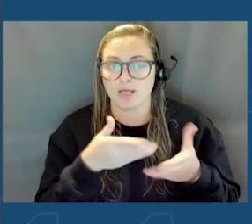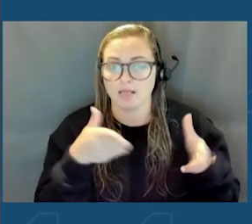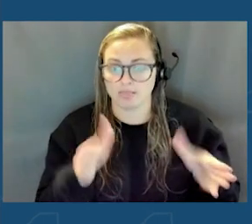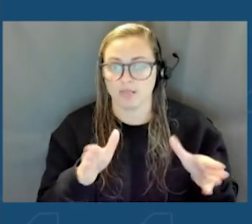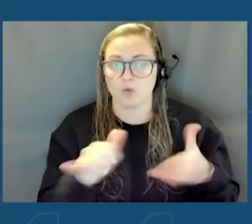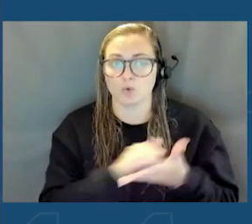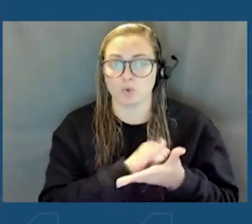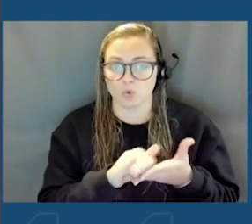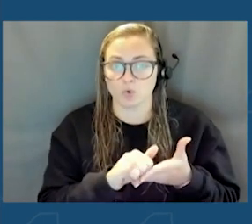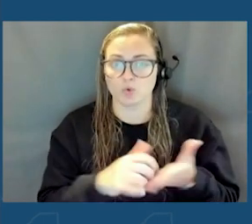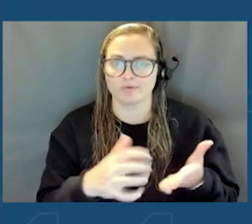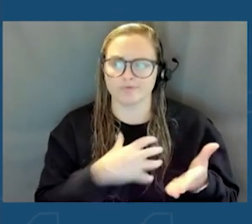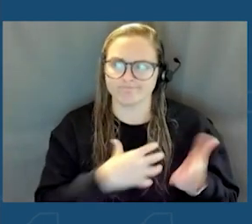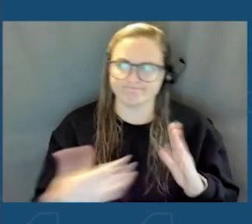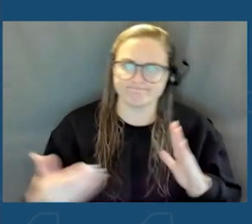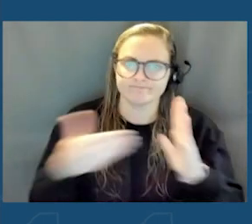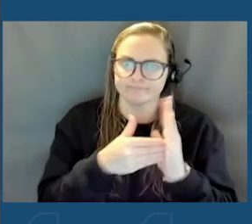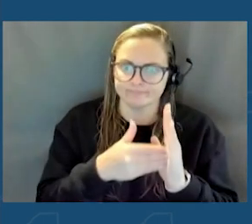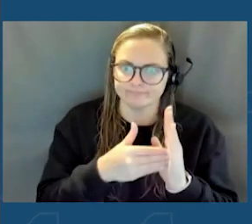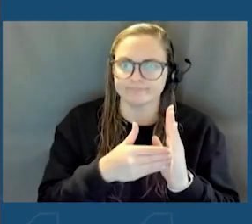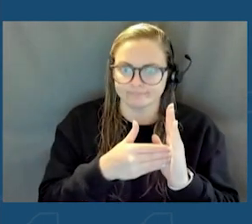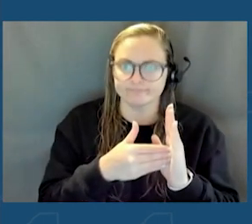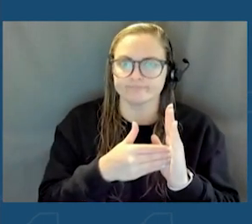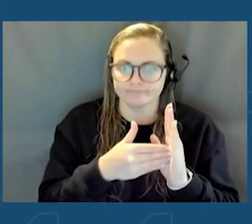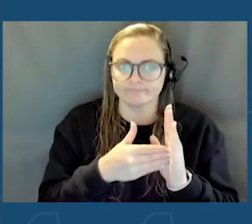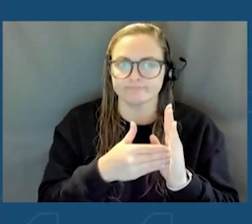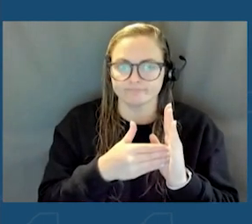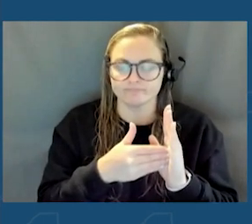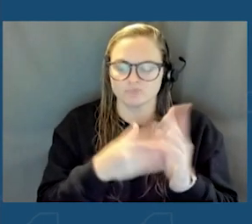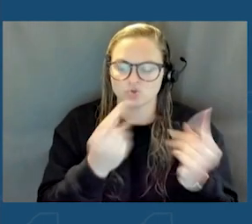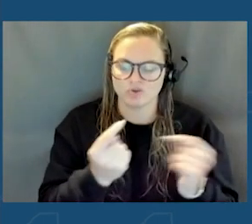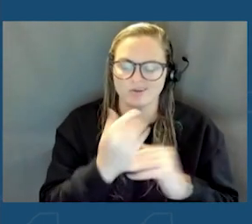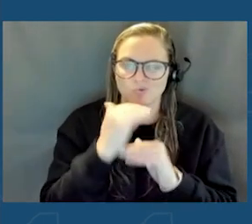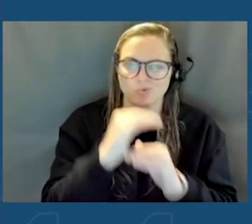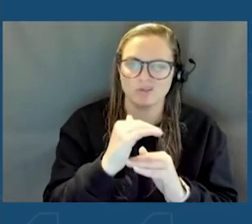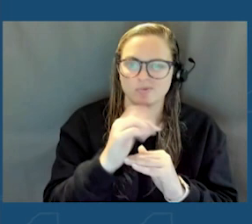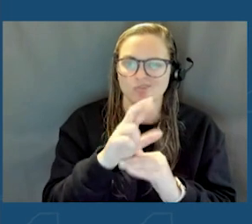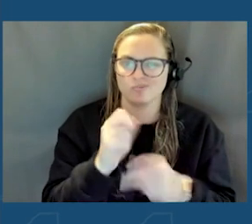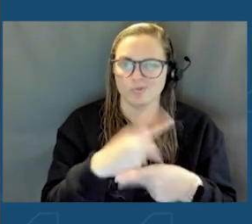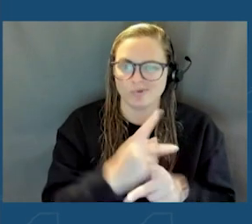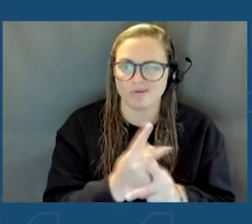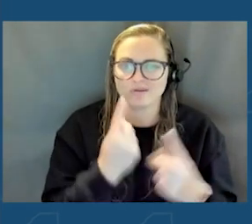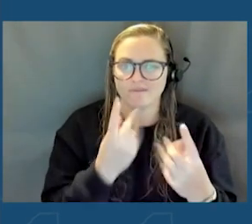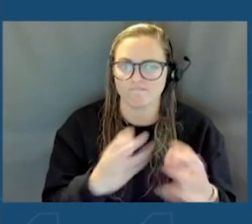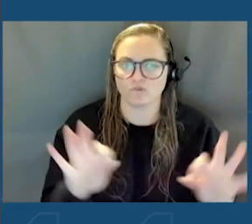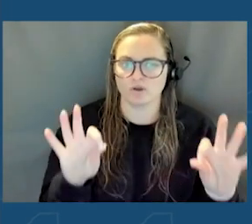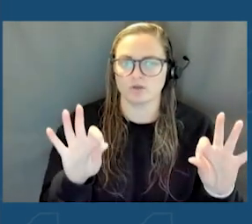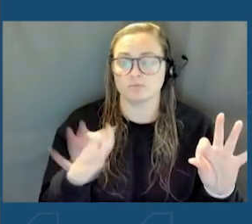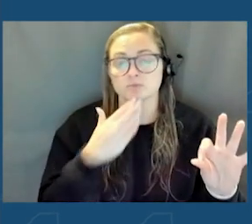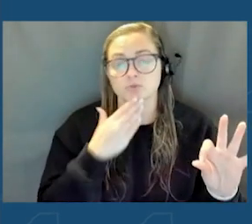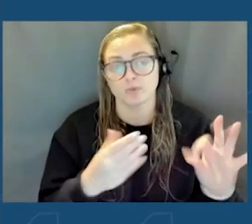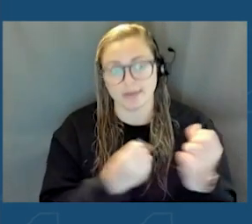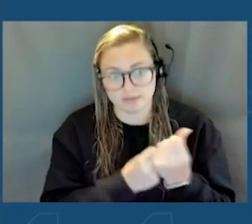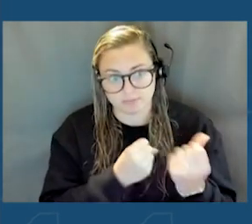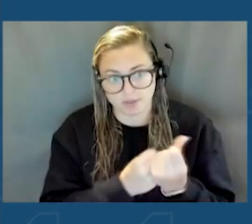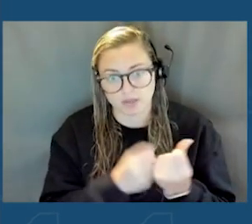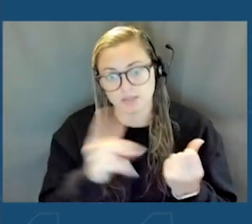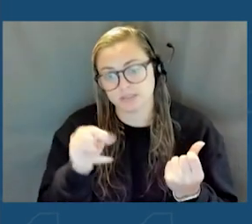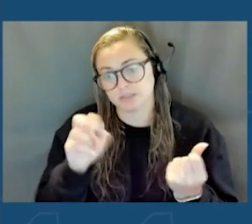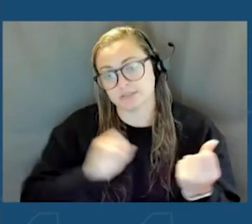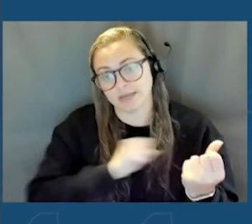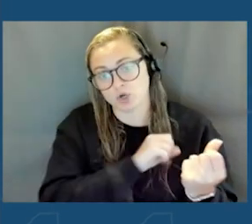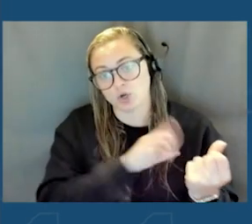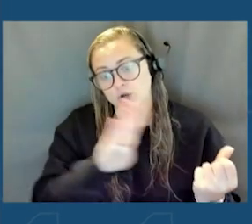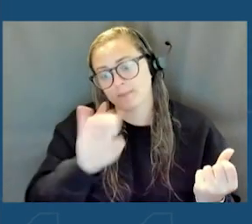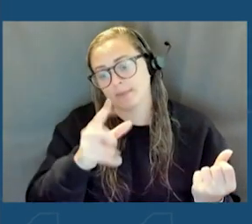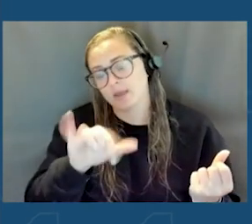file lawsuits against people who are trying to limit their reproductive freedom. I want to thank sponsor Senator Biaggi and member